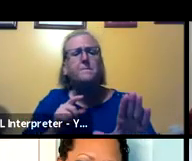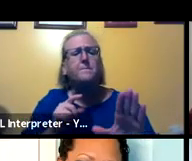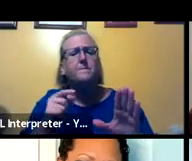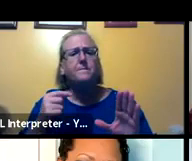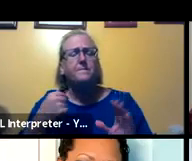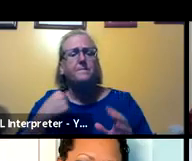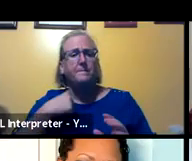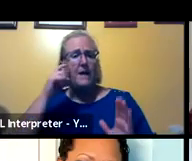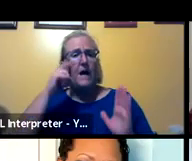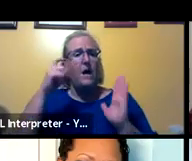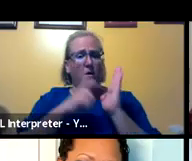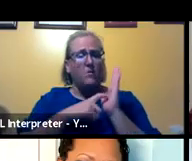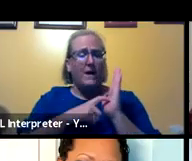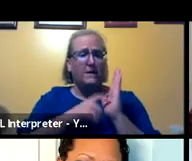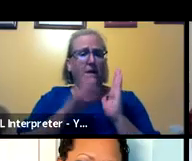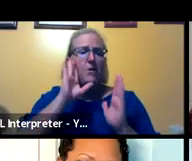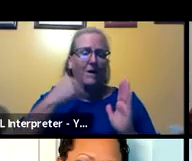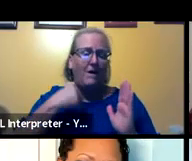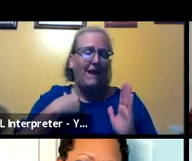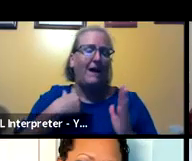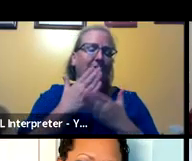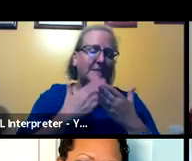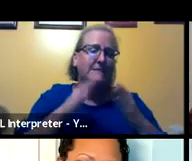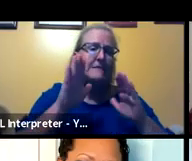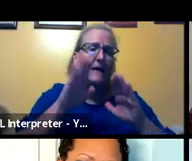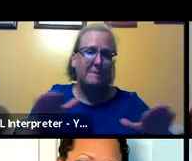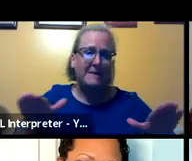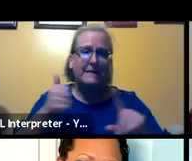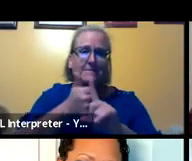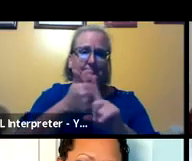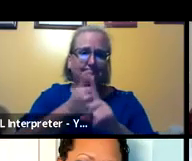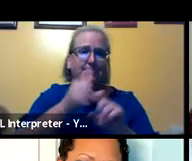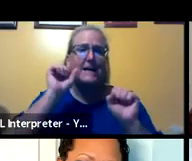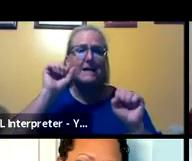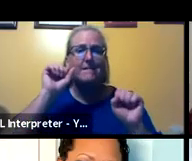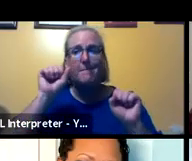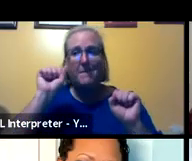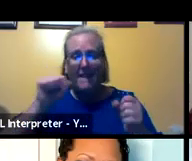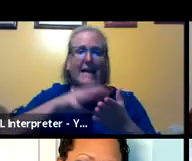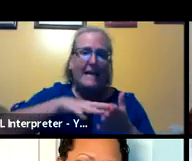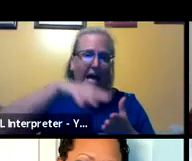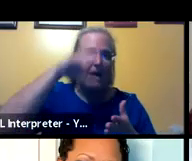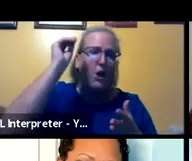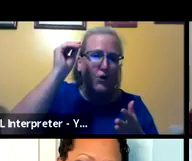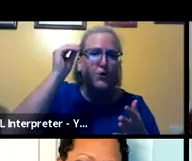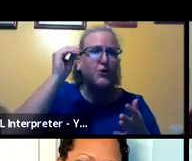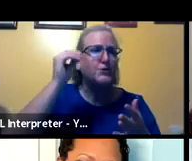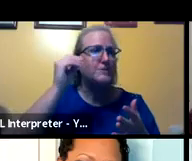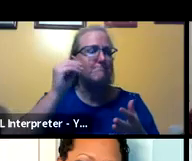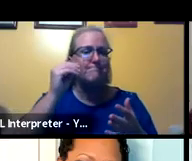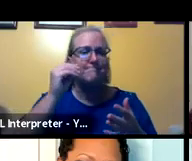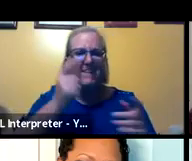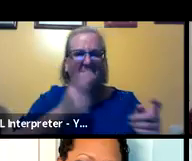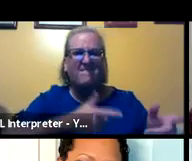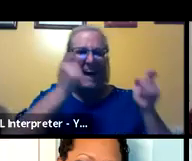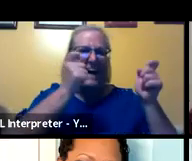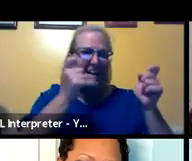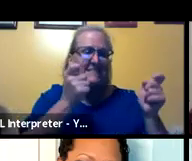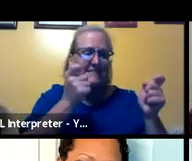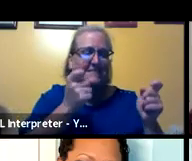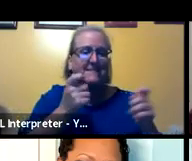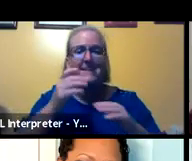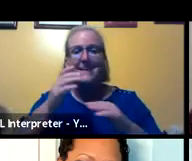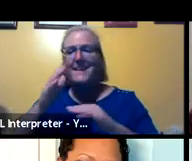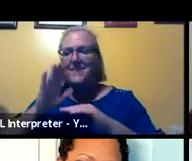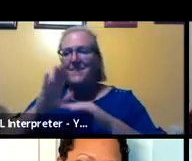I recognize that there are going to be children out there who can learn what they need to learn in a day or a week much quicker than,